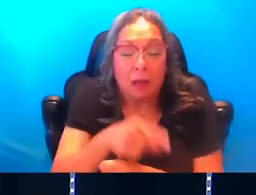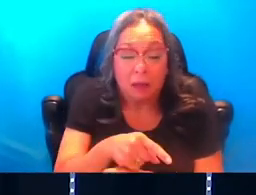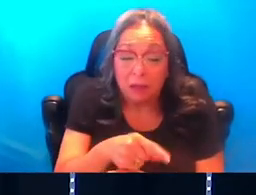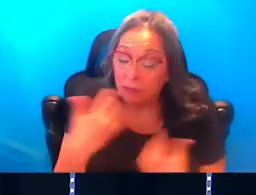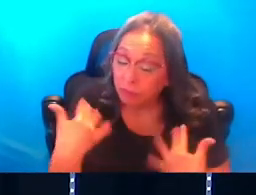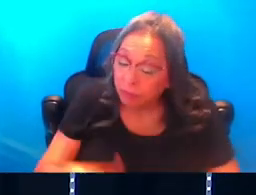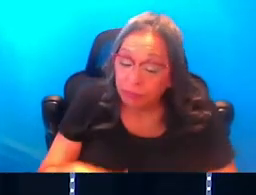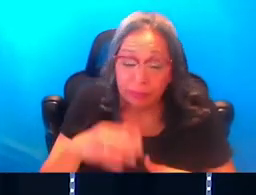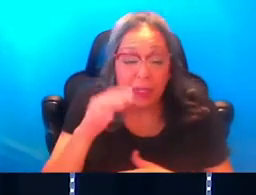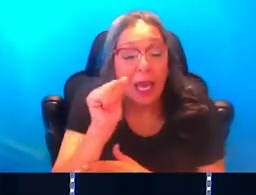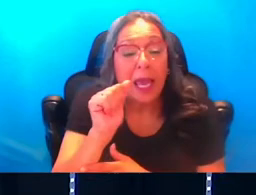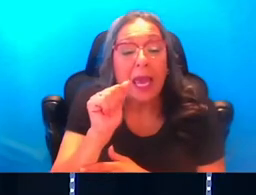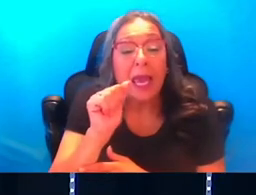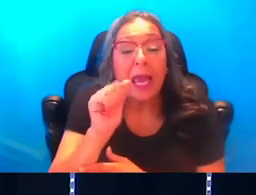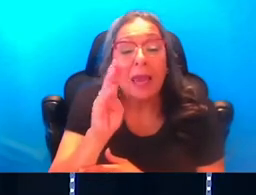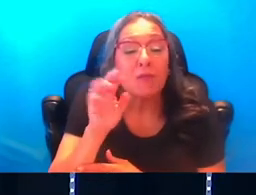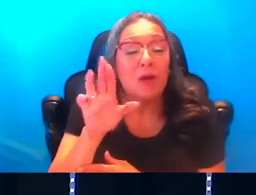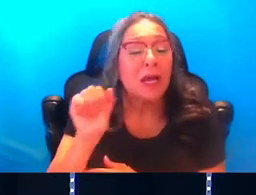was?